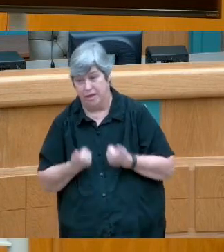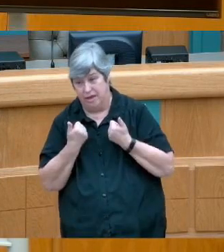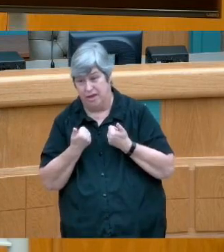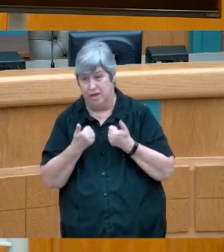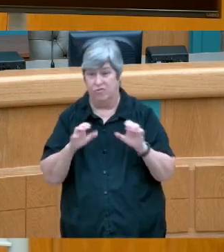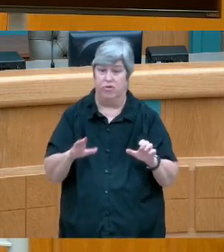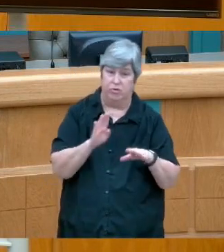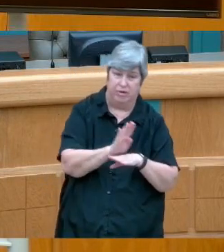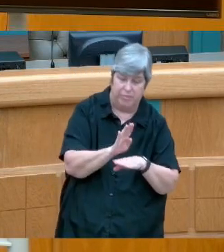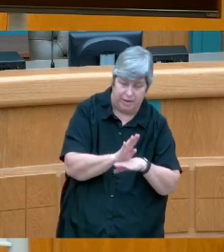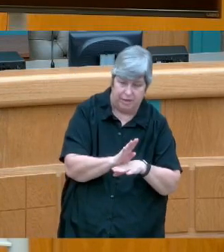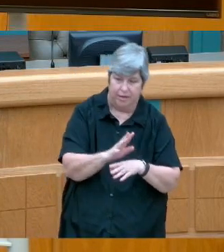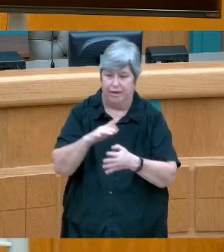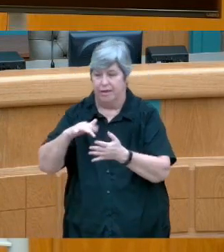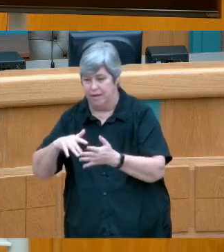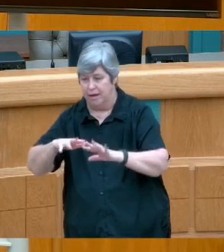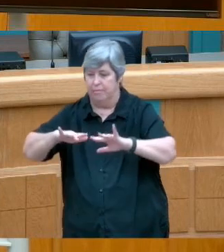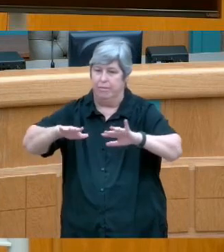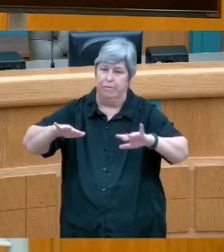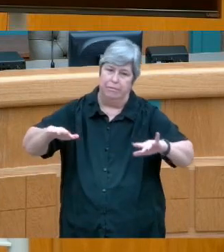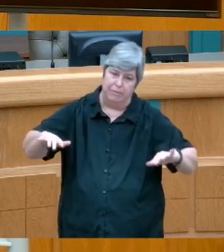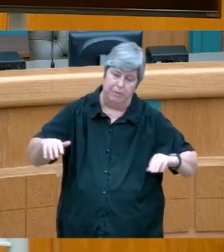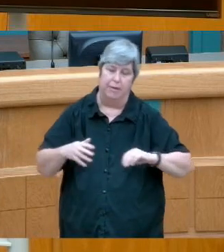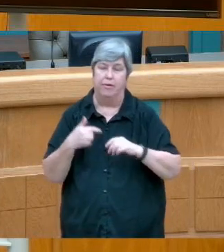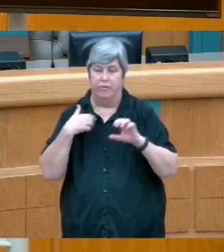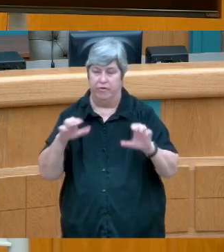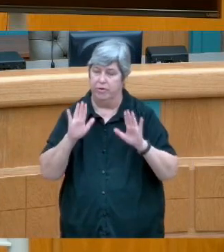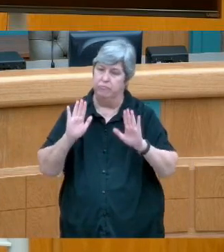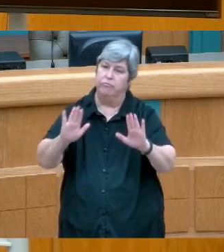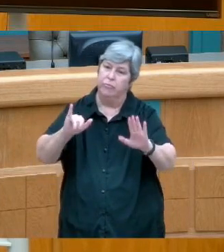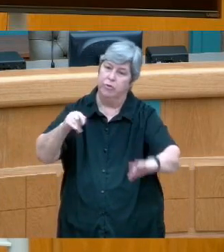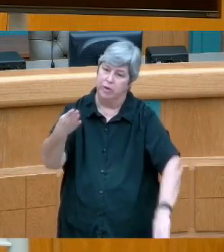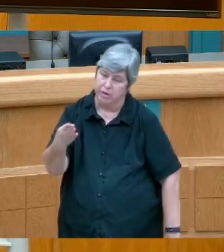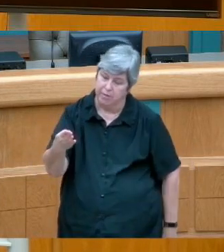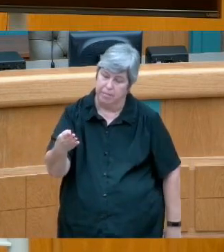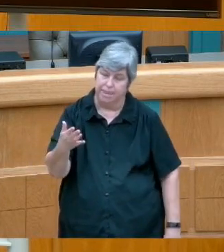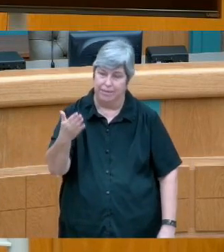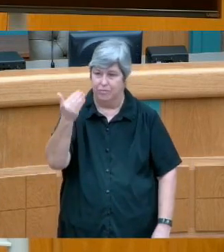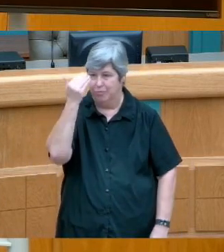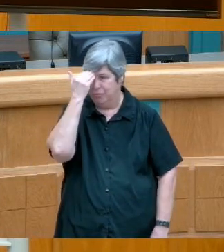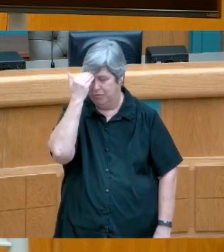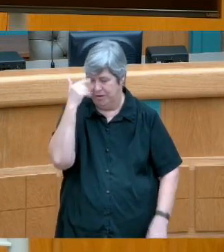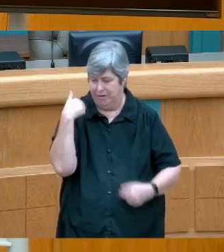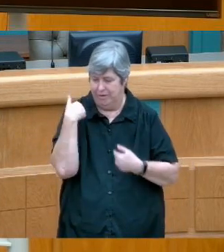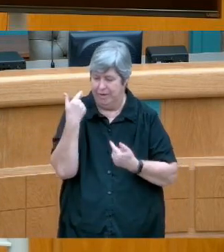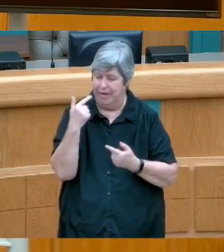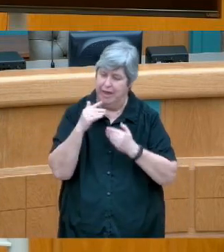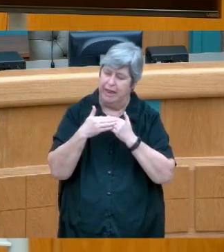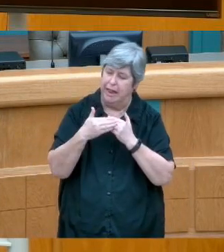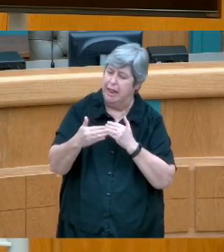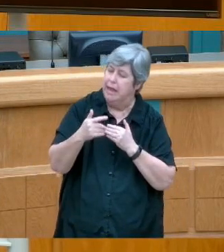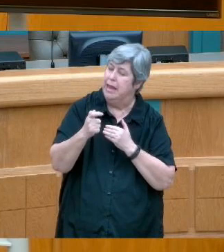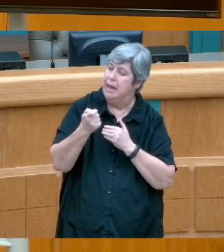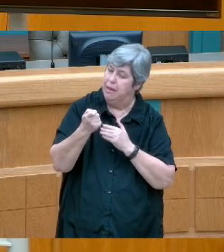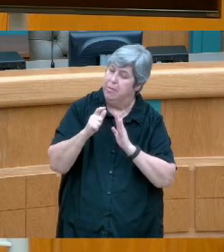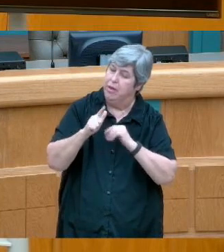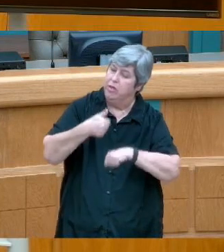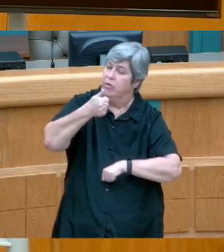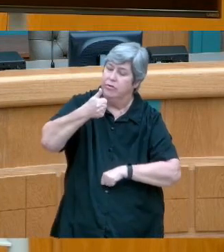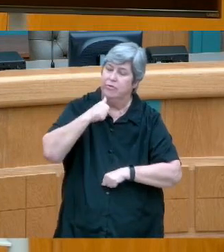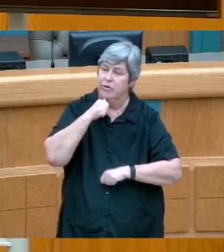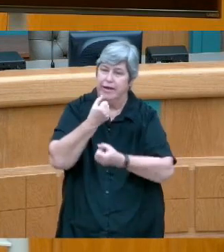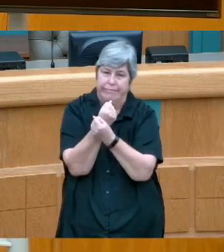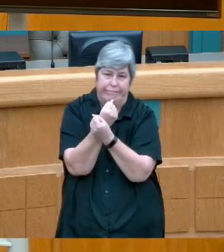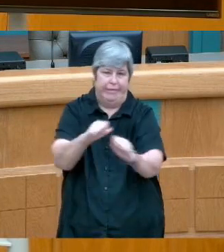business and study and so on, and we've done a great job. We know we still have a little bit of way to go. We're not out of the